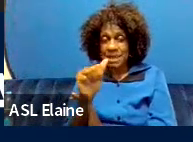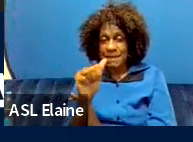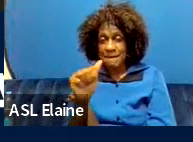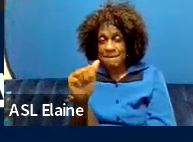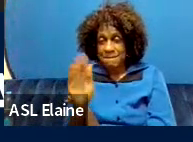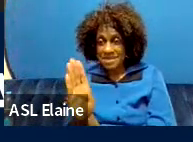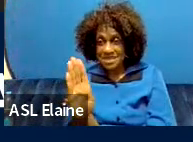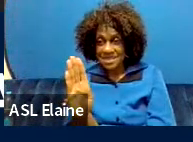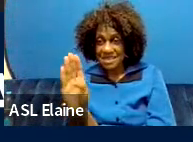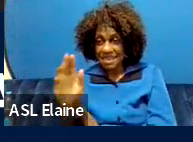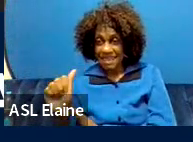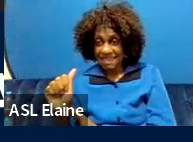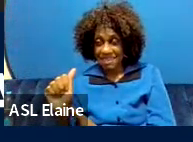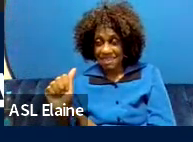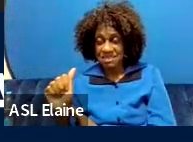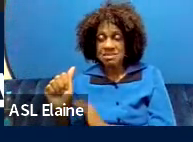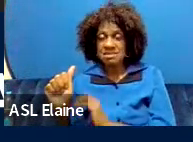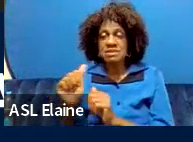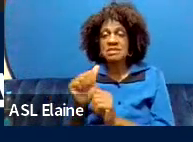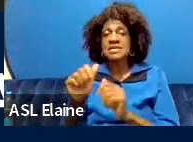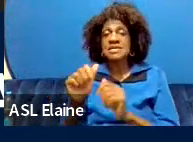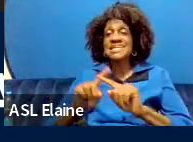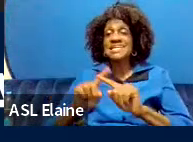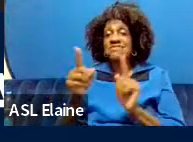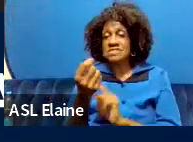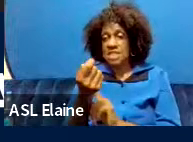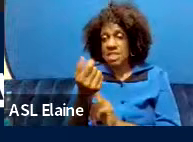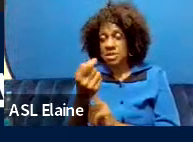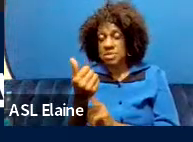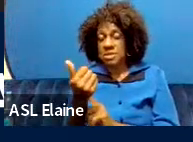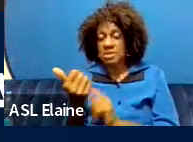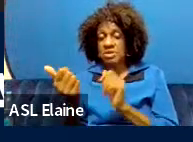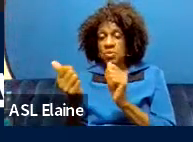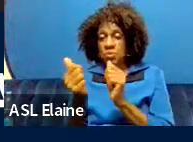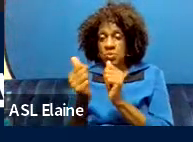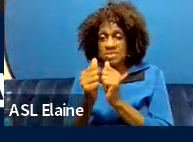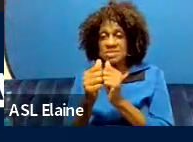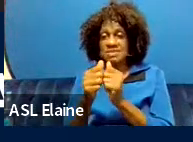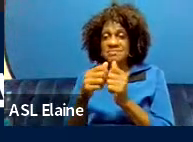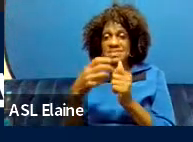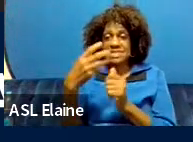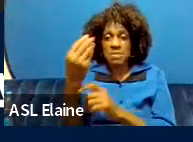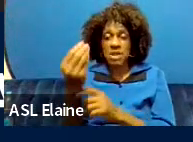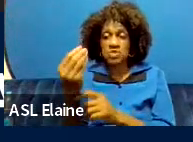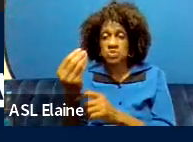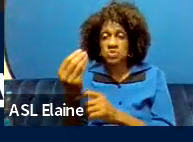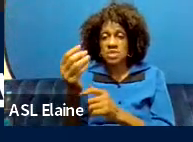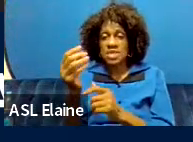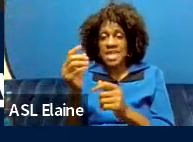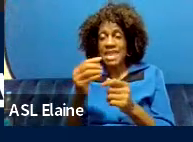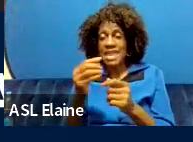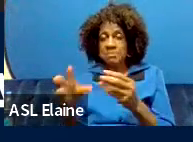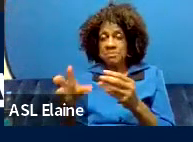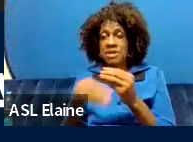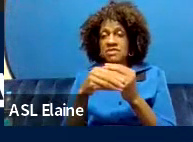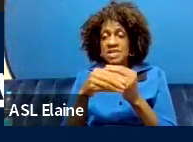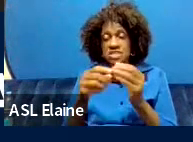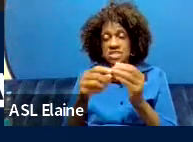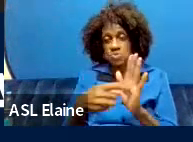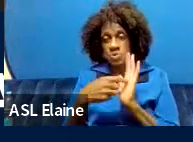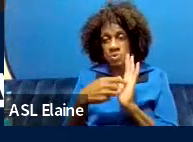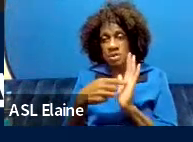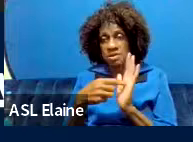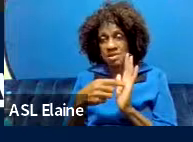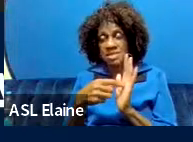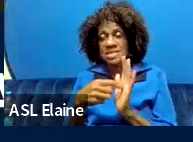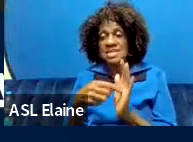Architectural Barriers Act standards, differ slightly with regard to departures in that a waiver or modification is required.